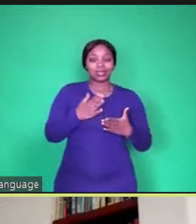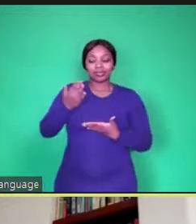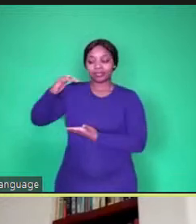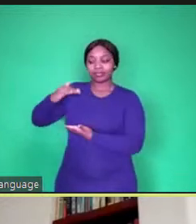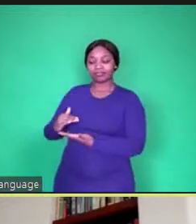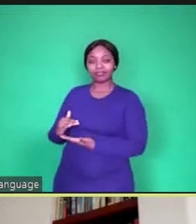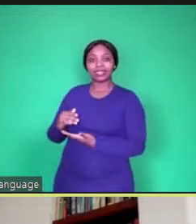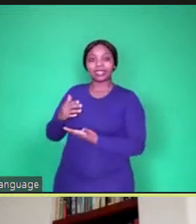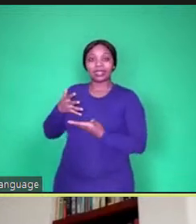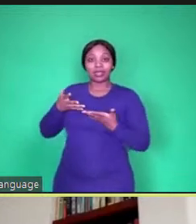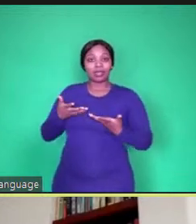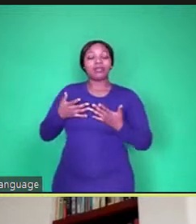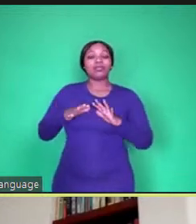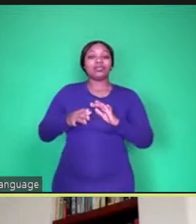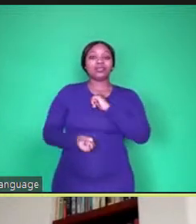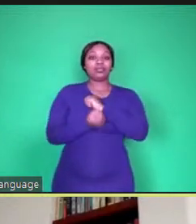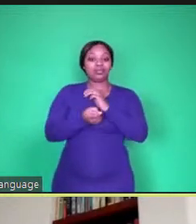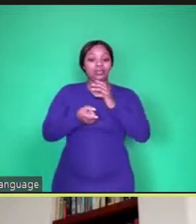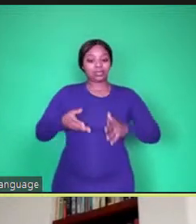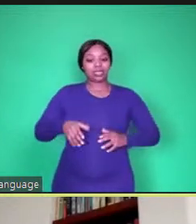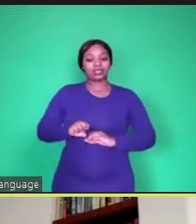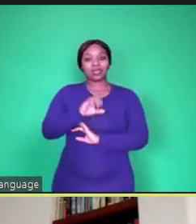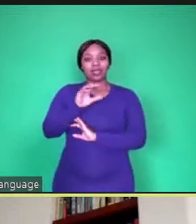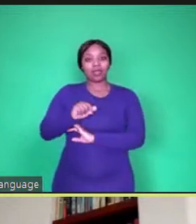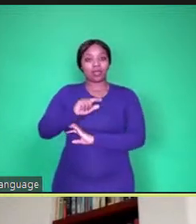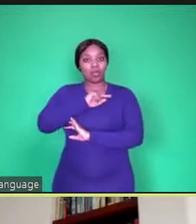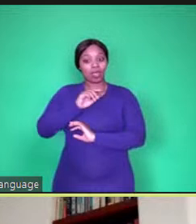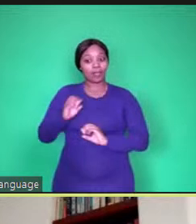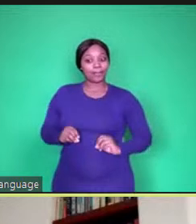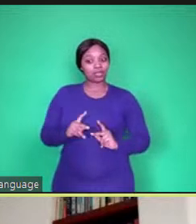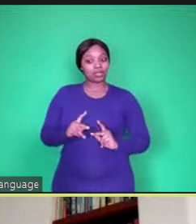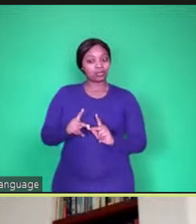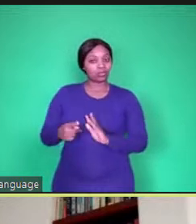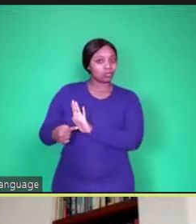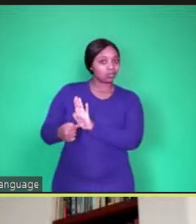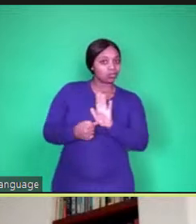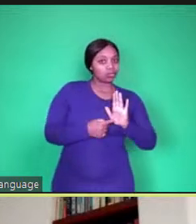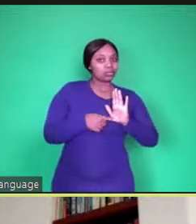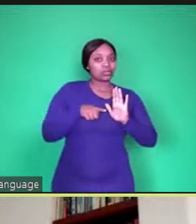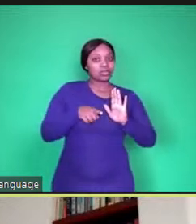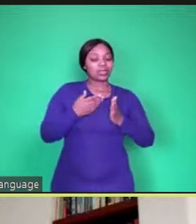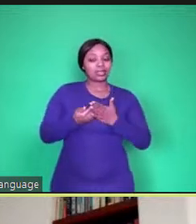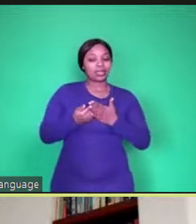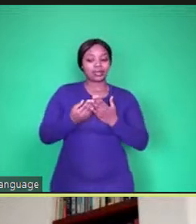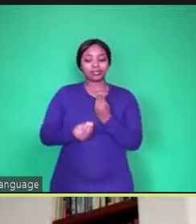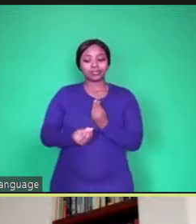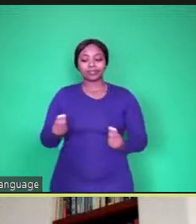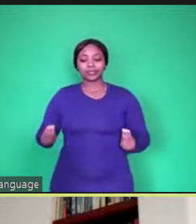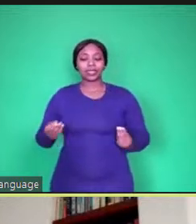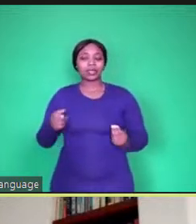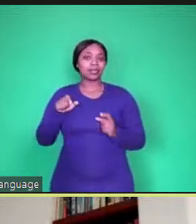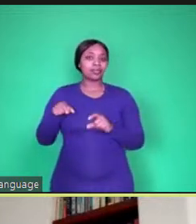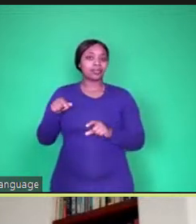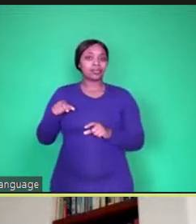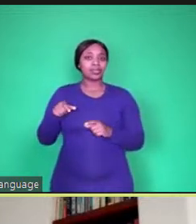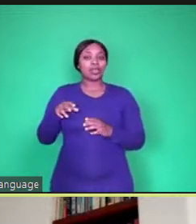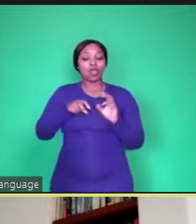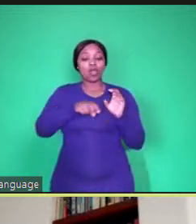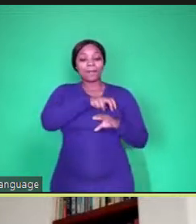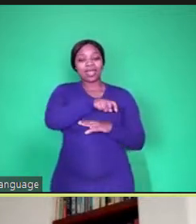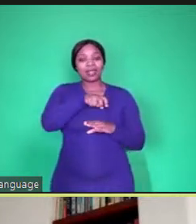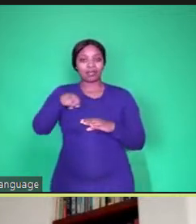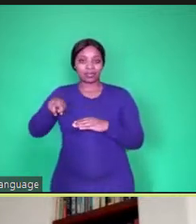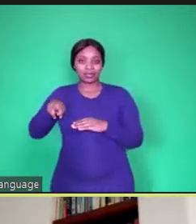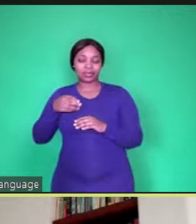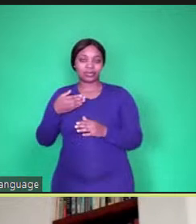they provide an ideal opportunity to capture the translocality of migrants from the perspective of the migrants themselves